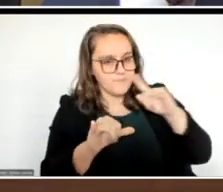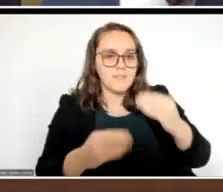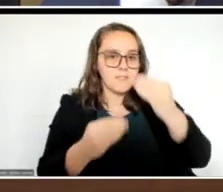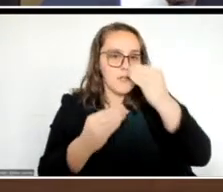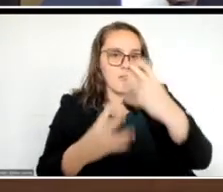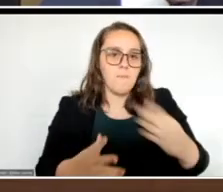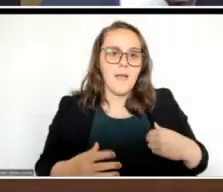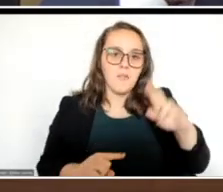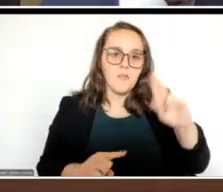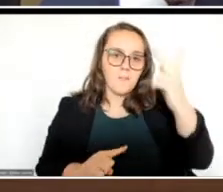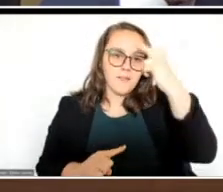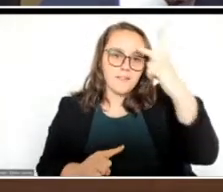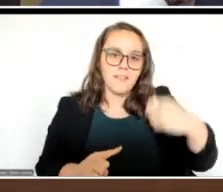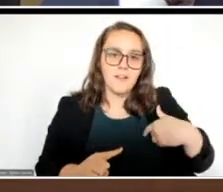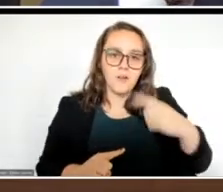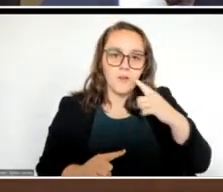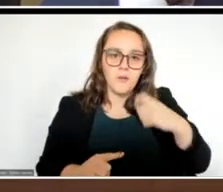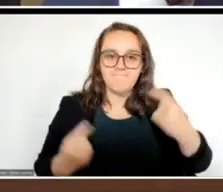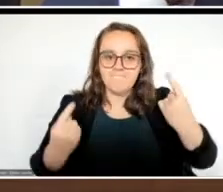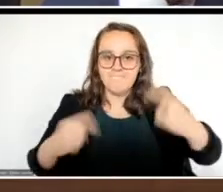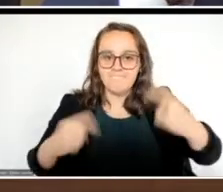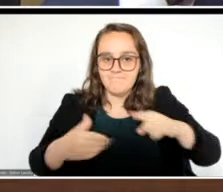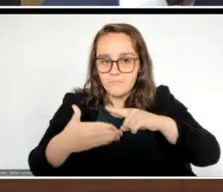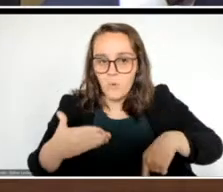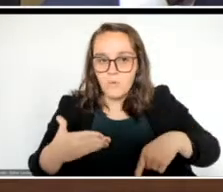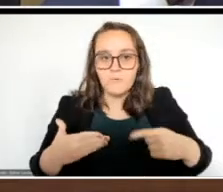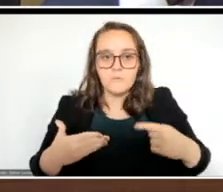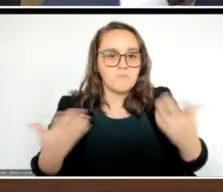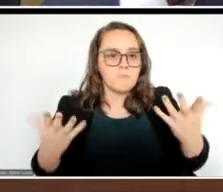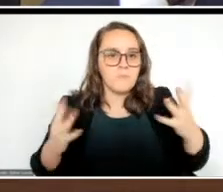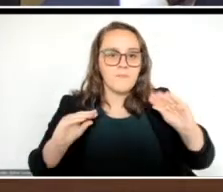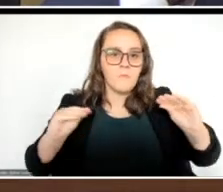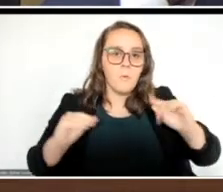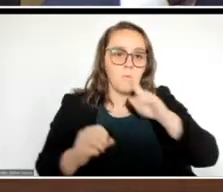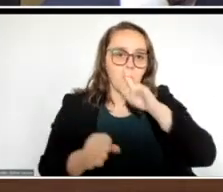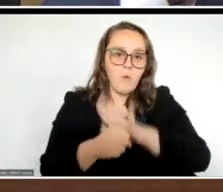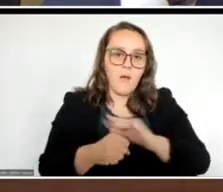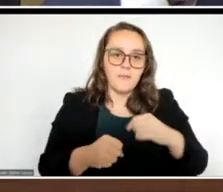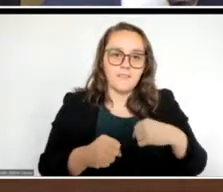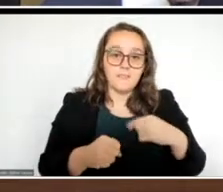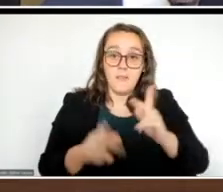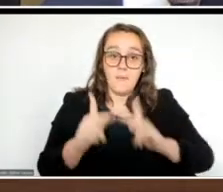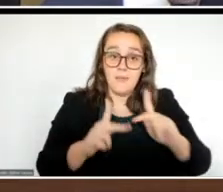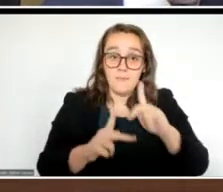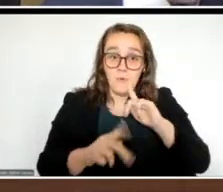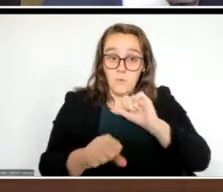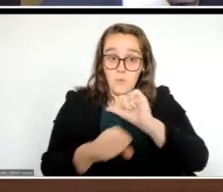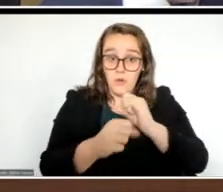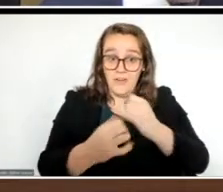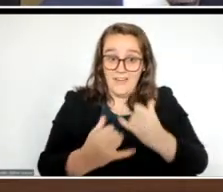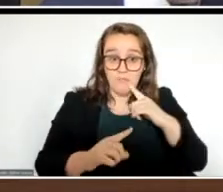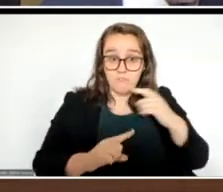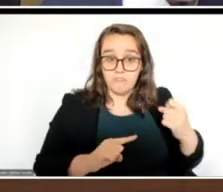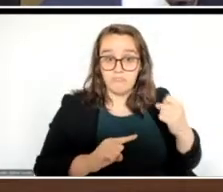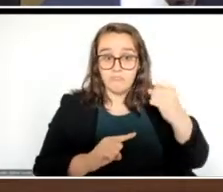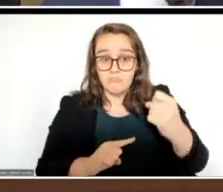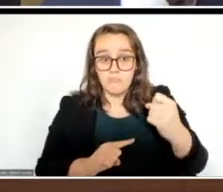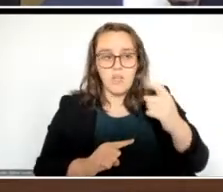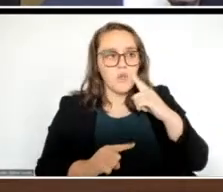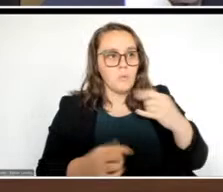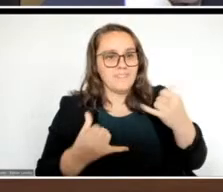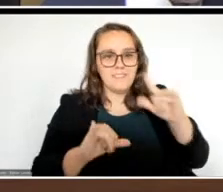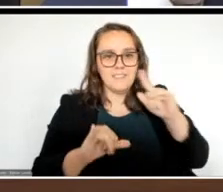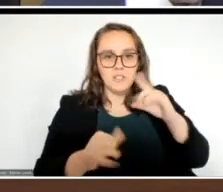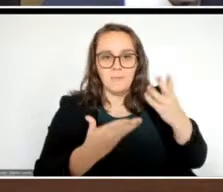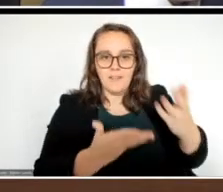no guarantee that these men and women will be in place next time. Any future president inclined to attempt what